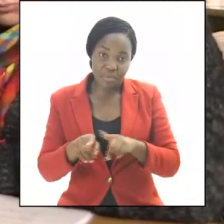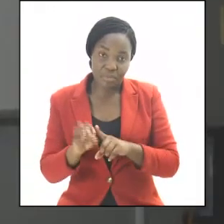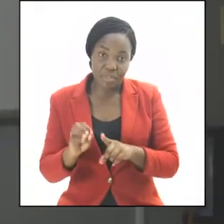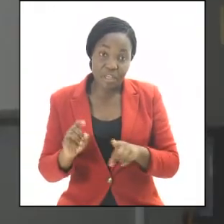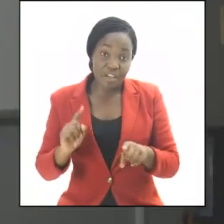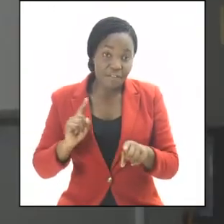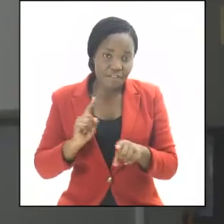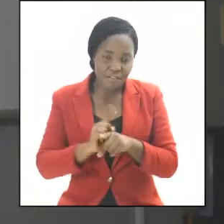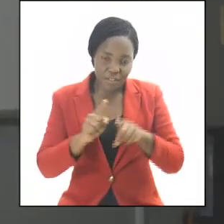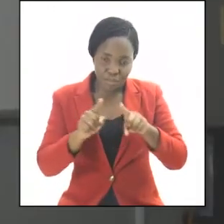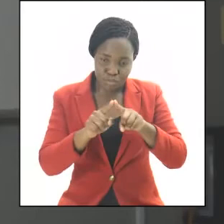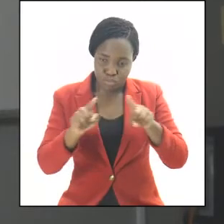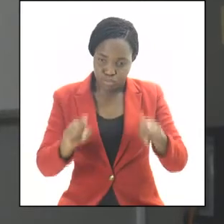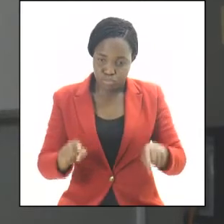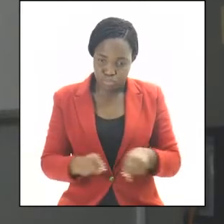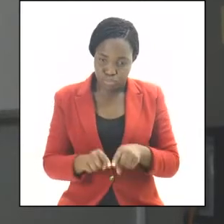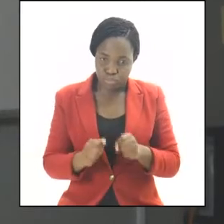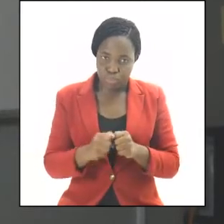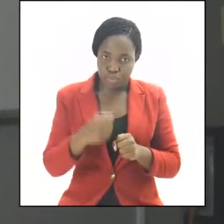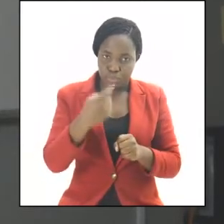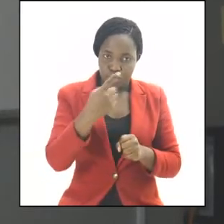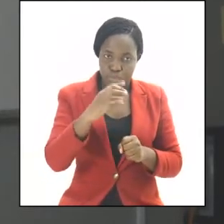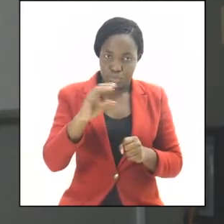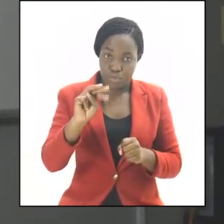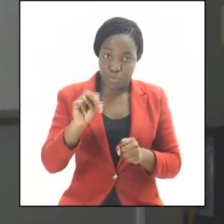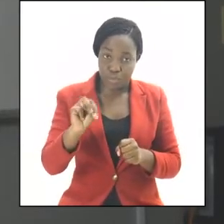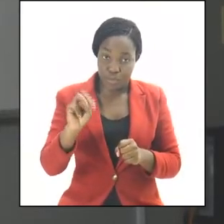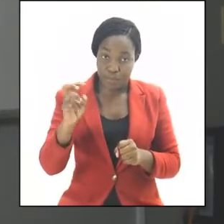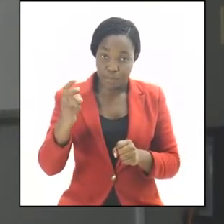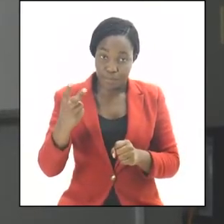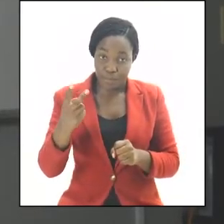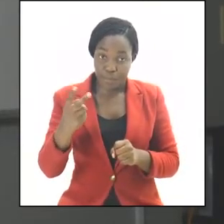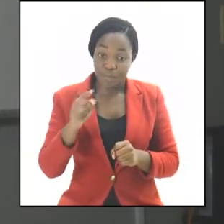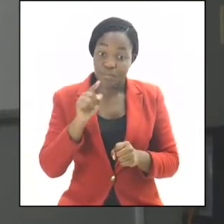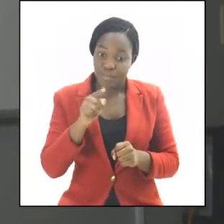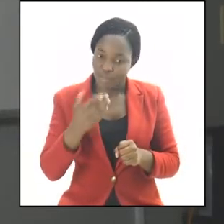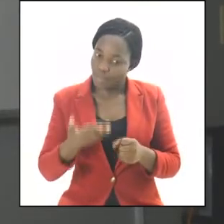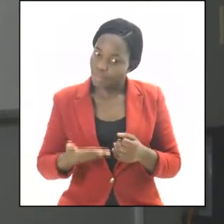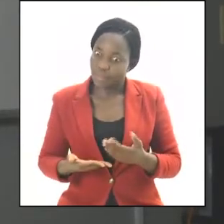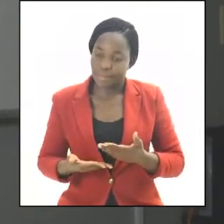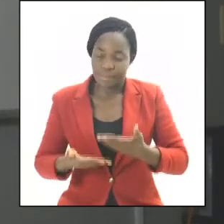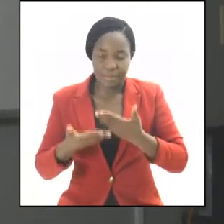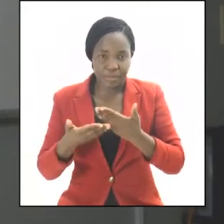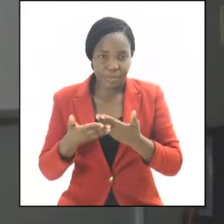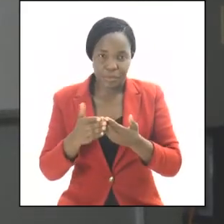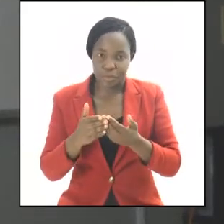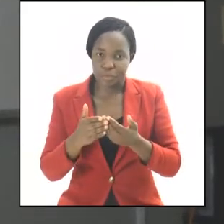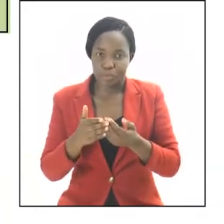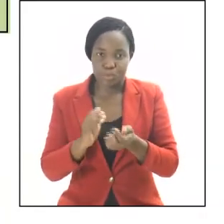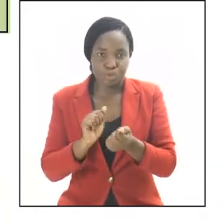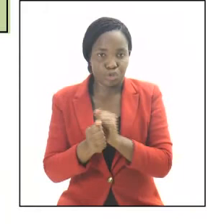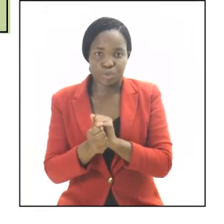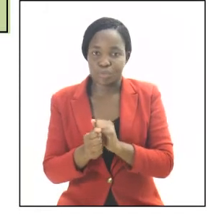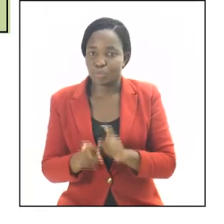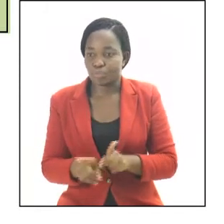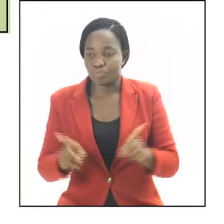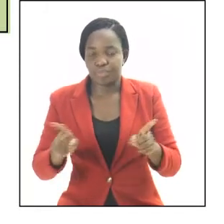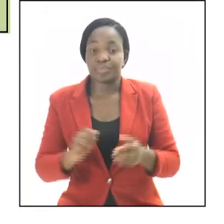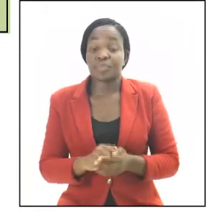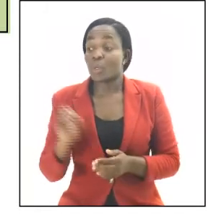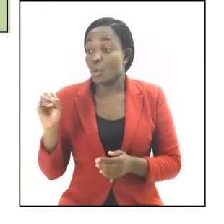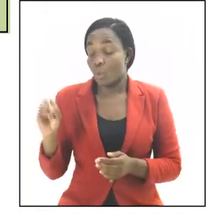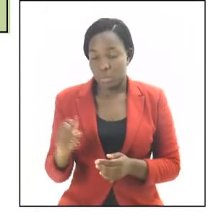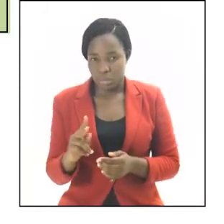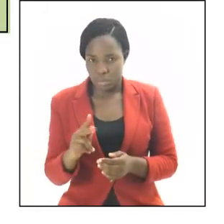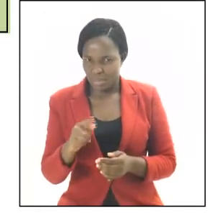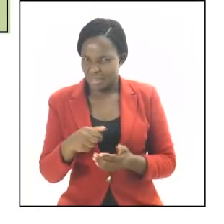rectangle with 1 centimeter square. It just helps to draw the shapes much more accurately. Okay, Ben,